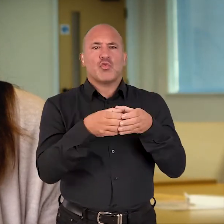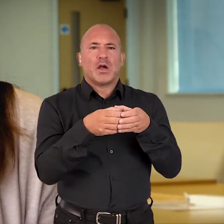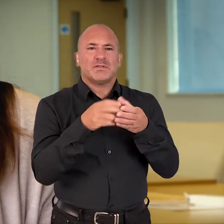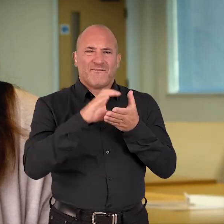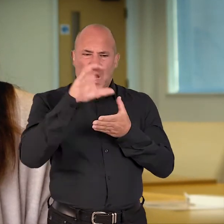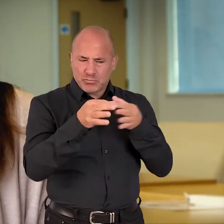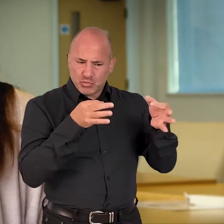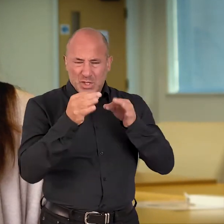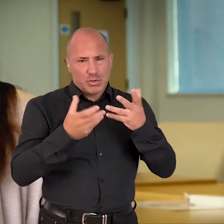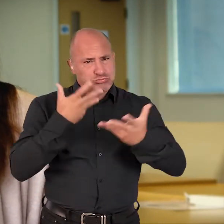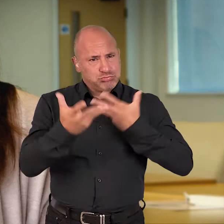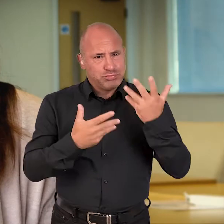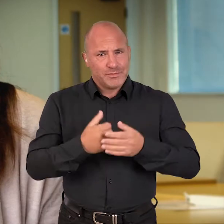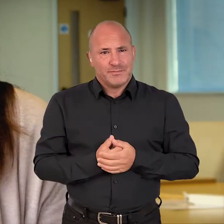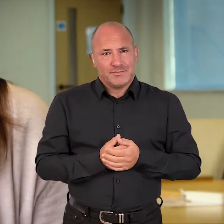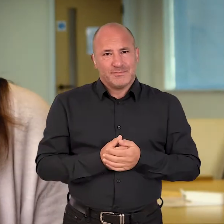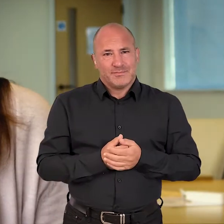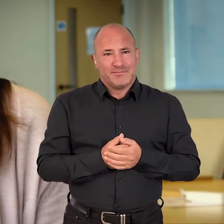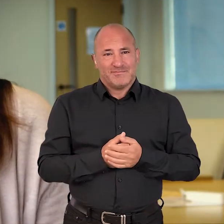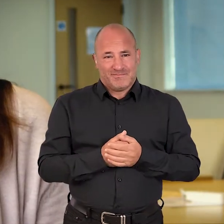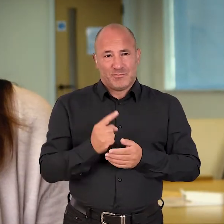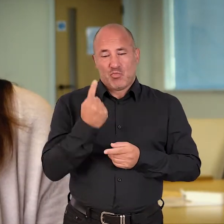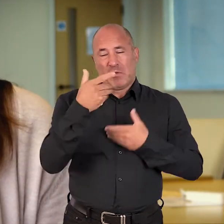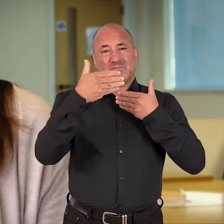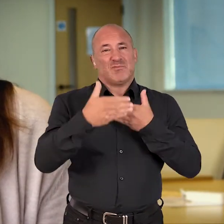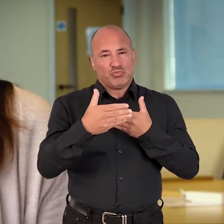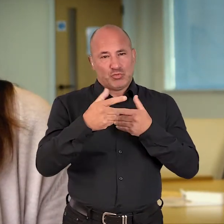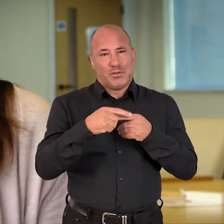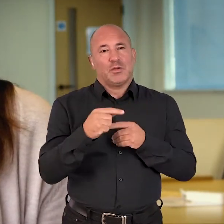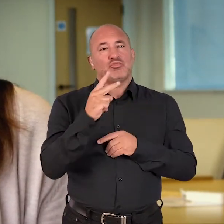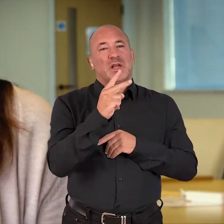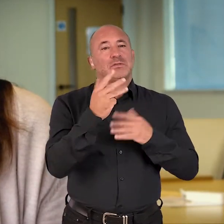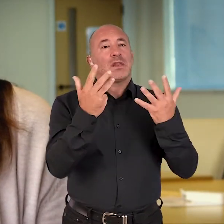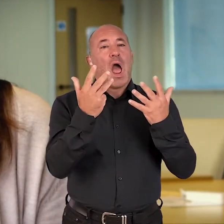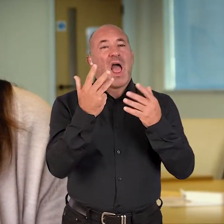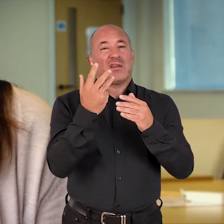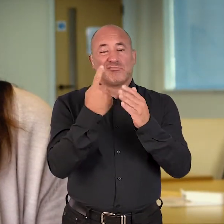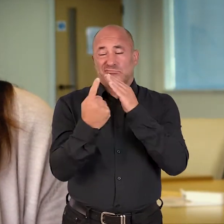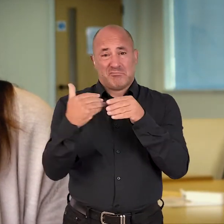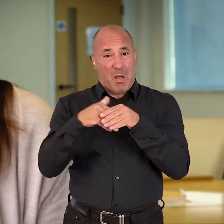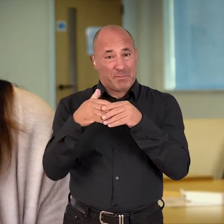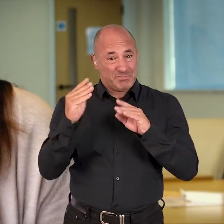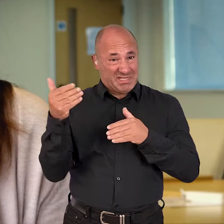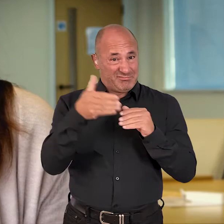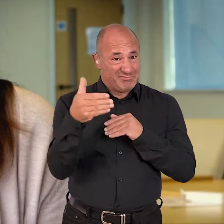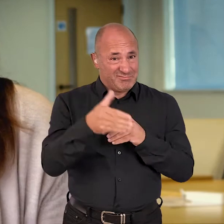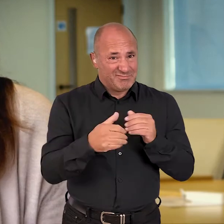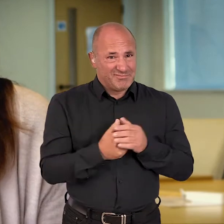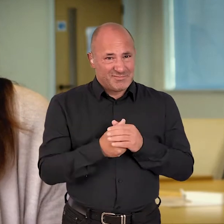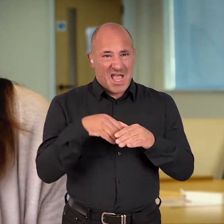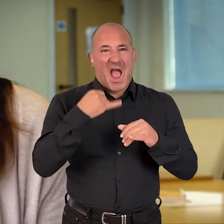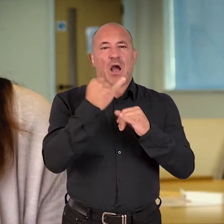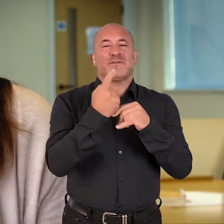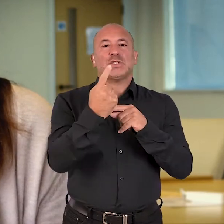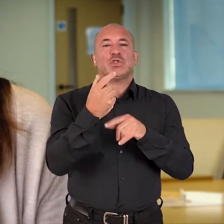of the Trust's investment strategy. 29 individual beneficiaries attended at least one session. At